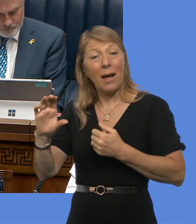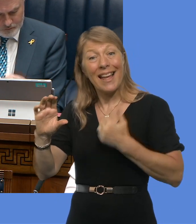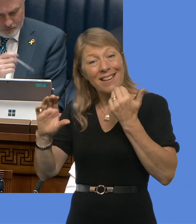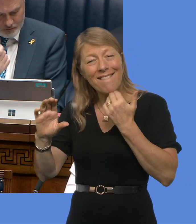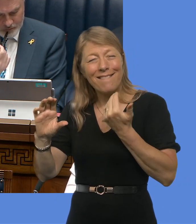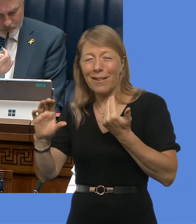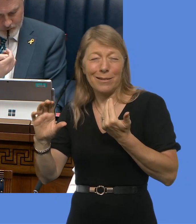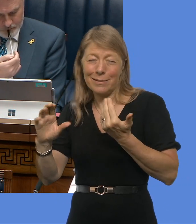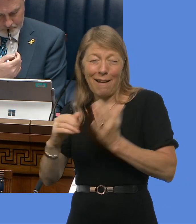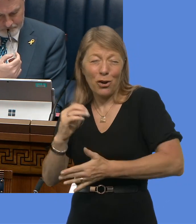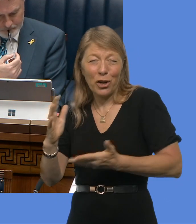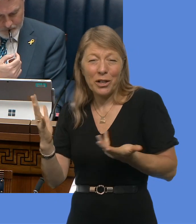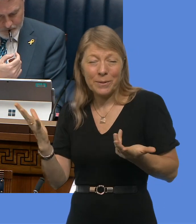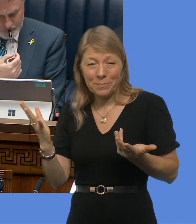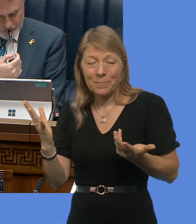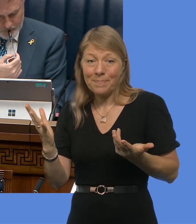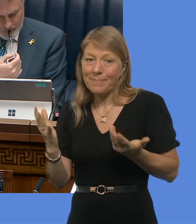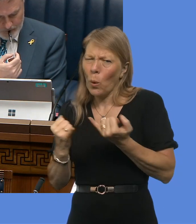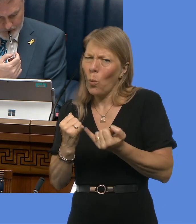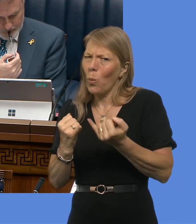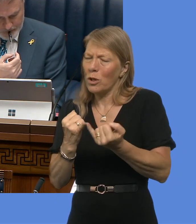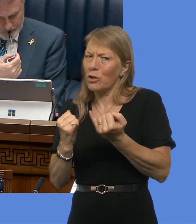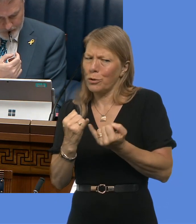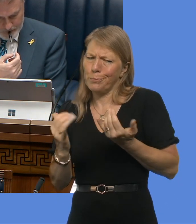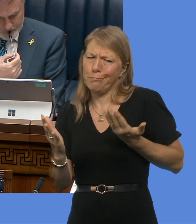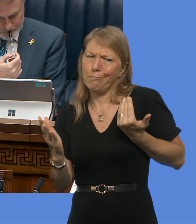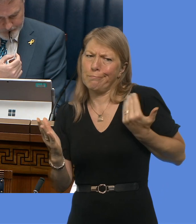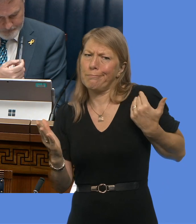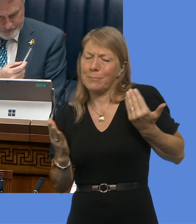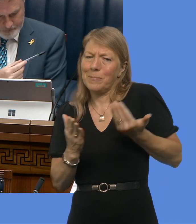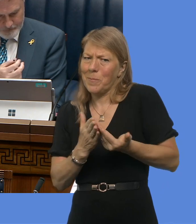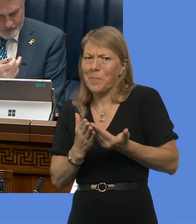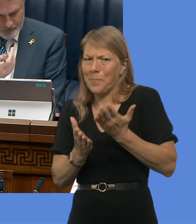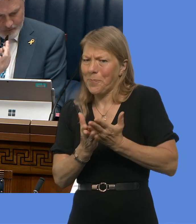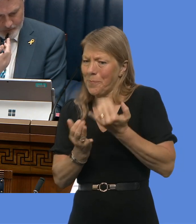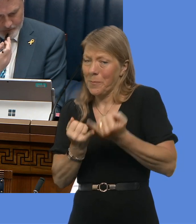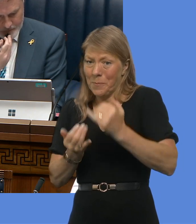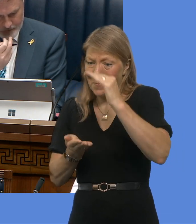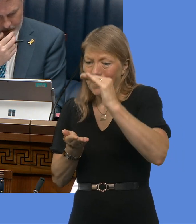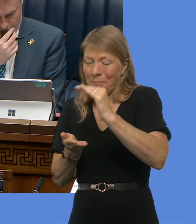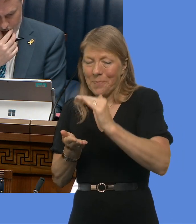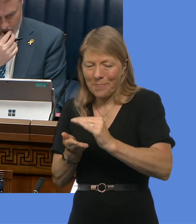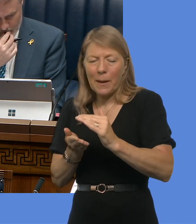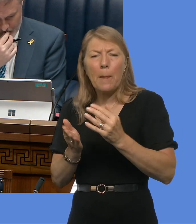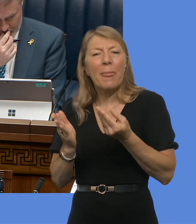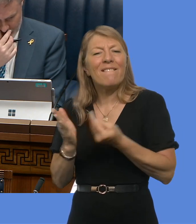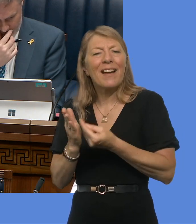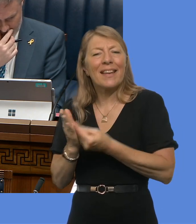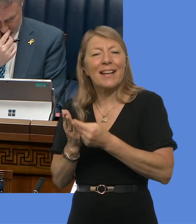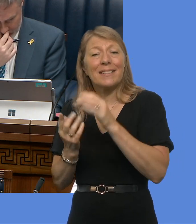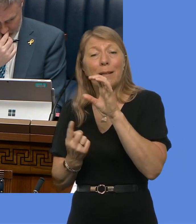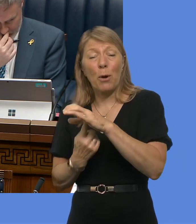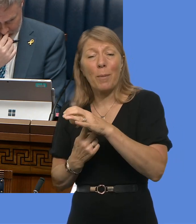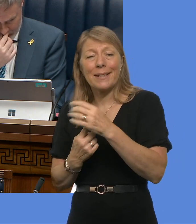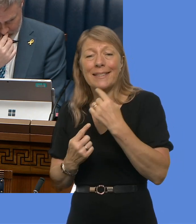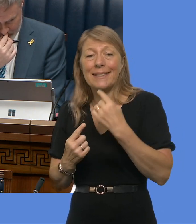challenging over the course of the last couple of years. I think the assessment from the Finance Department is that we fell below what is deemed